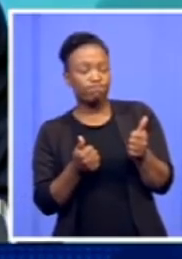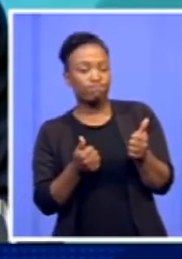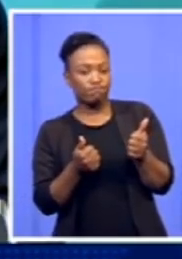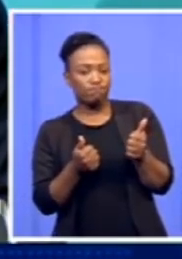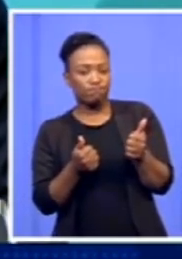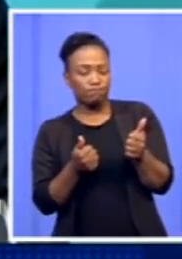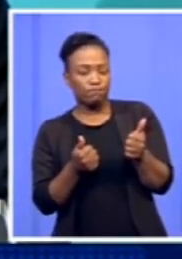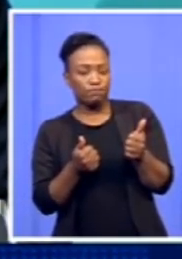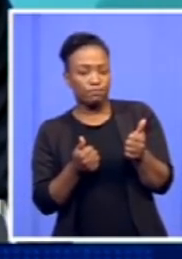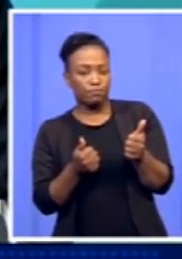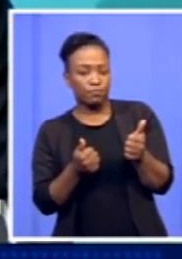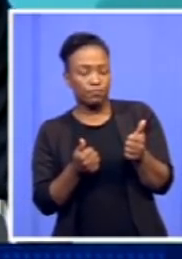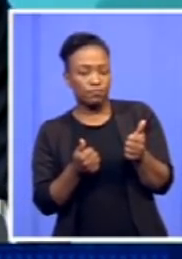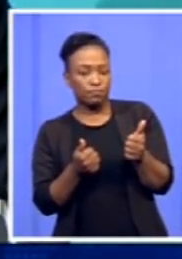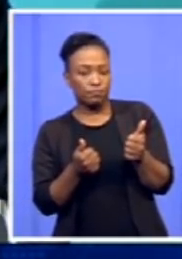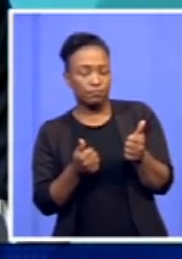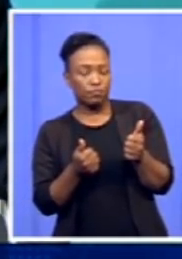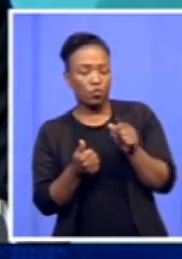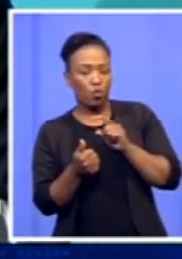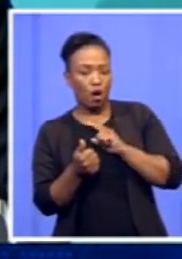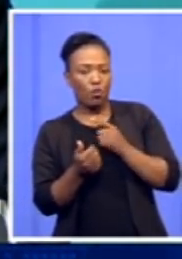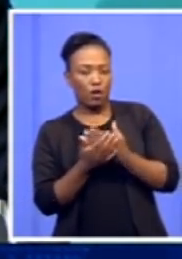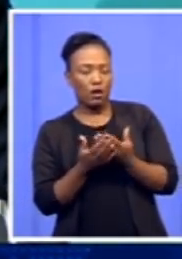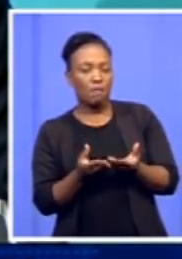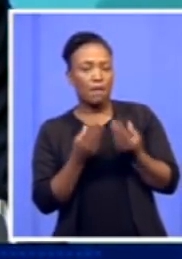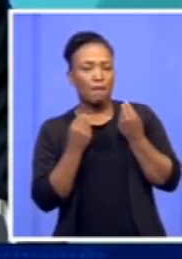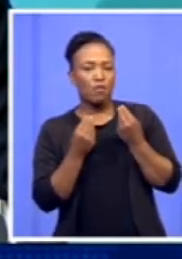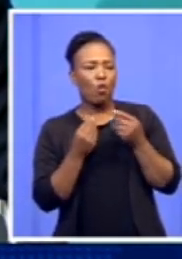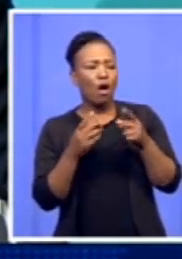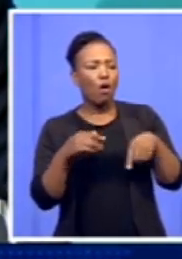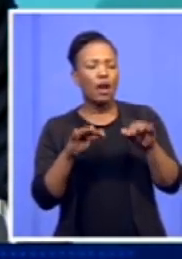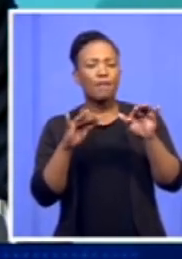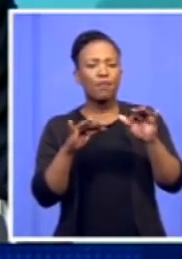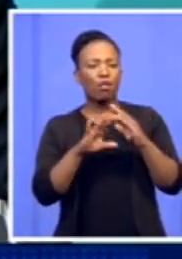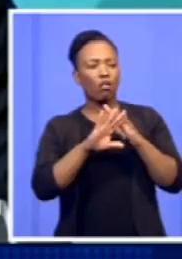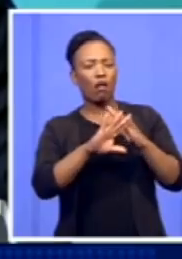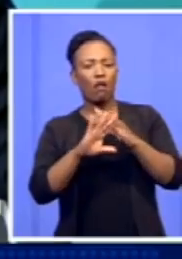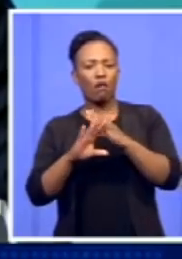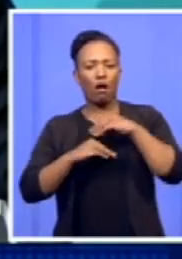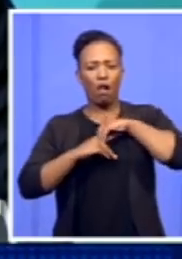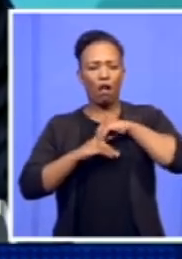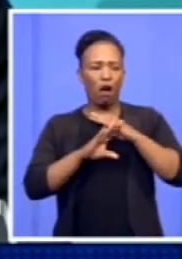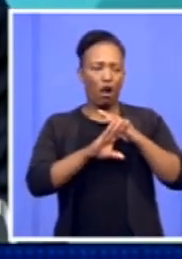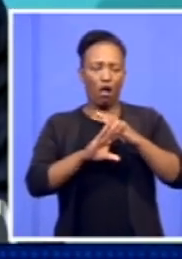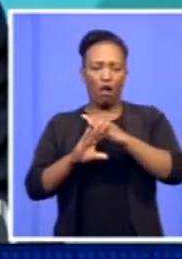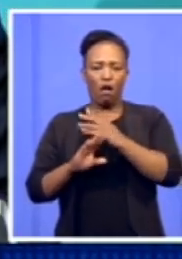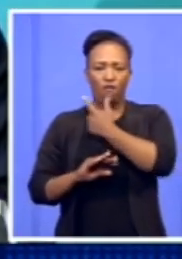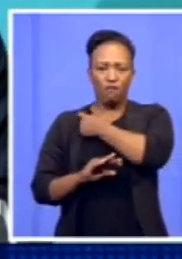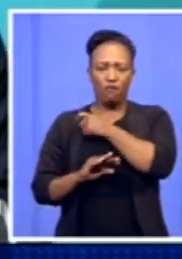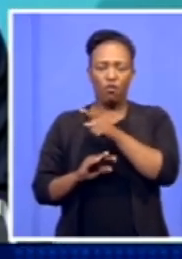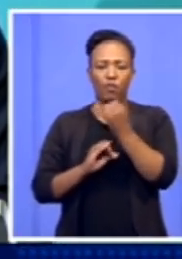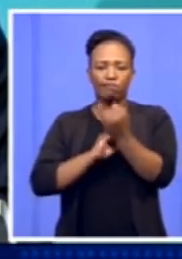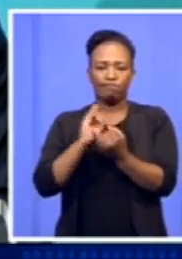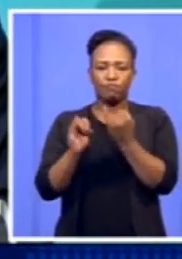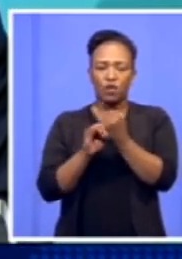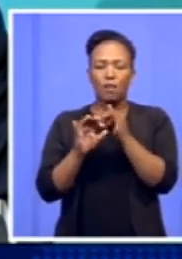in getting immunity across the board. And I should like to thank the international donors and ask them to increase their